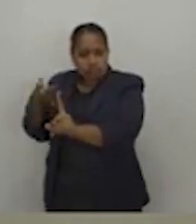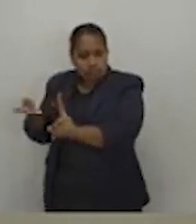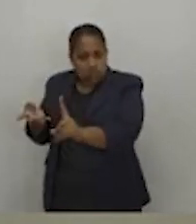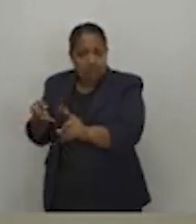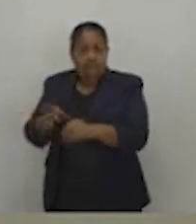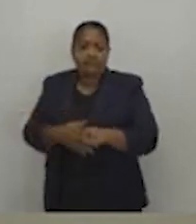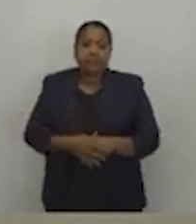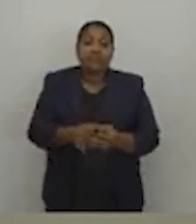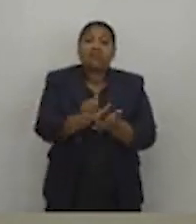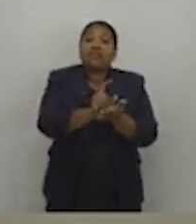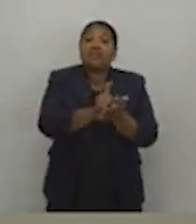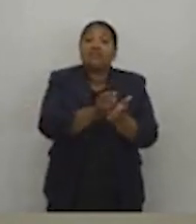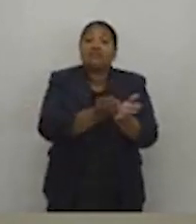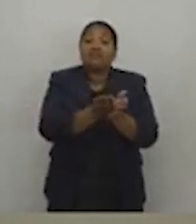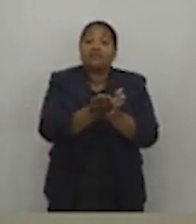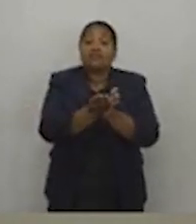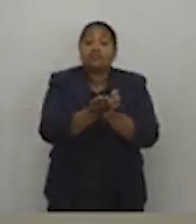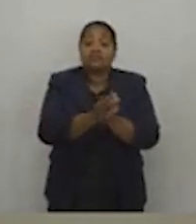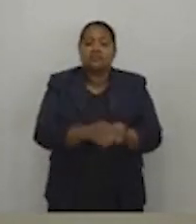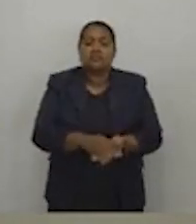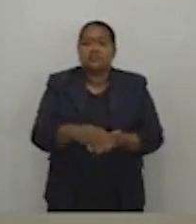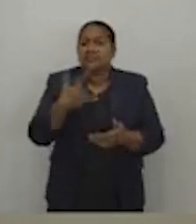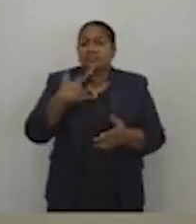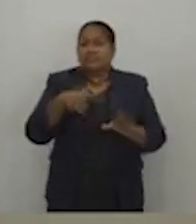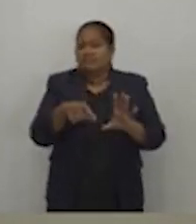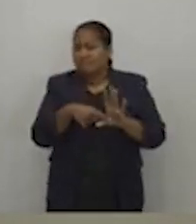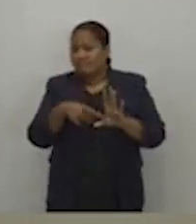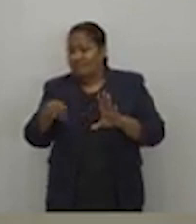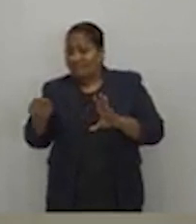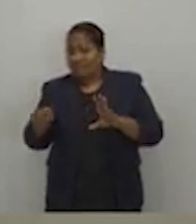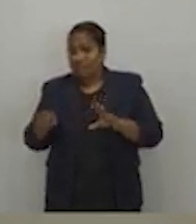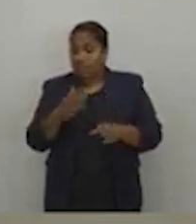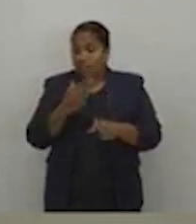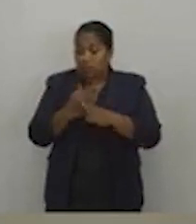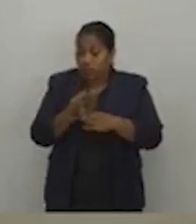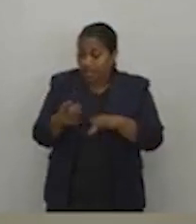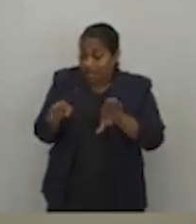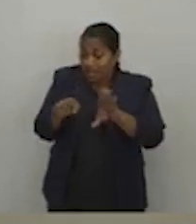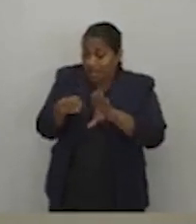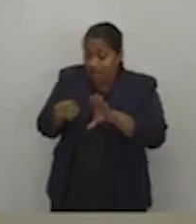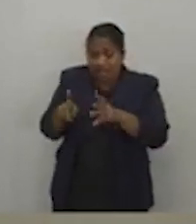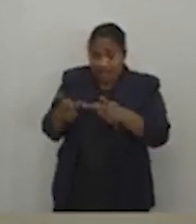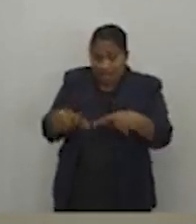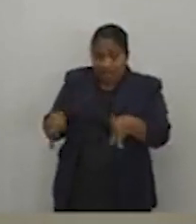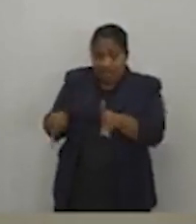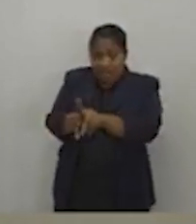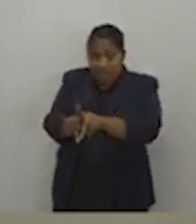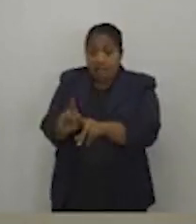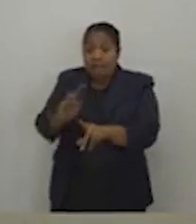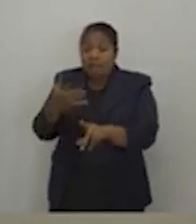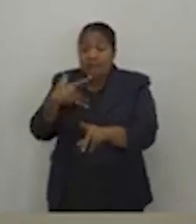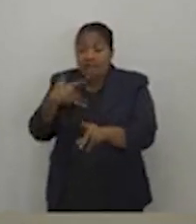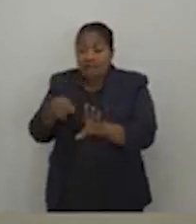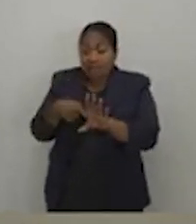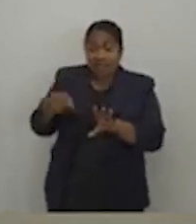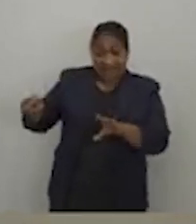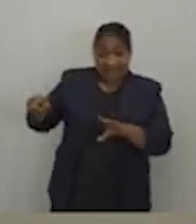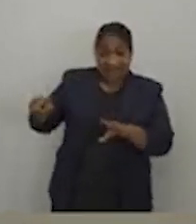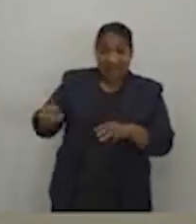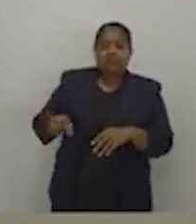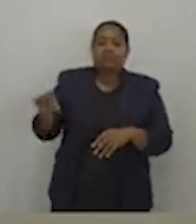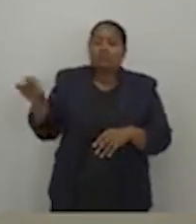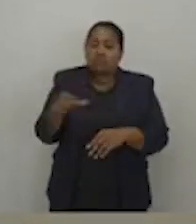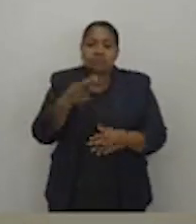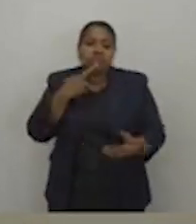Civil servants living outside of the containment area who work within the area should report to the nearest office outside of the Nandi and